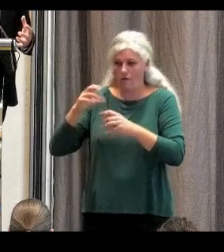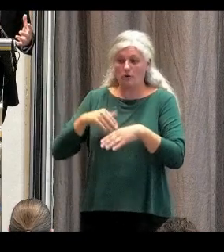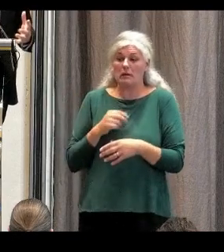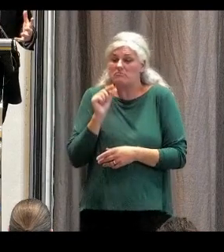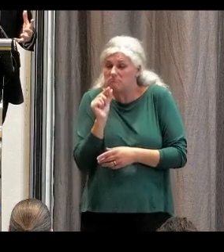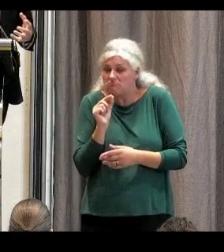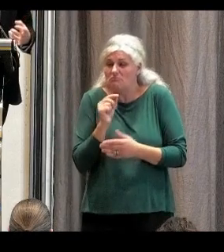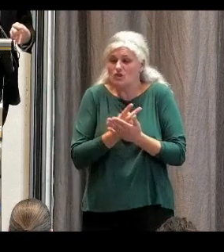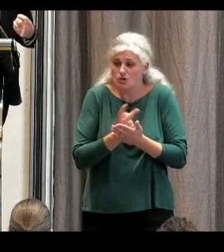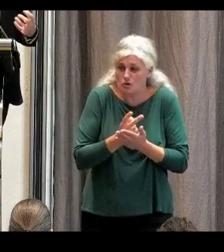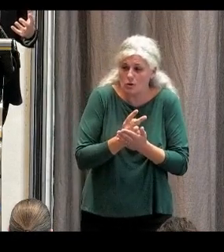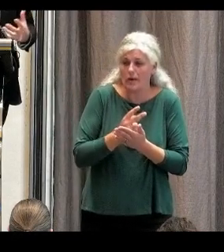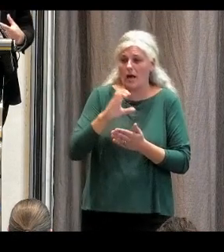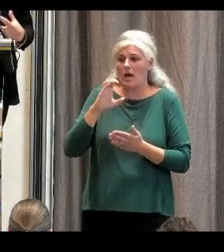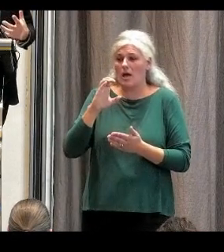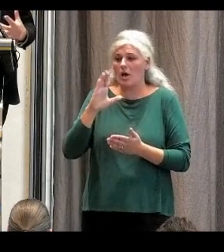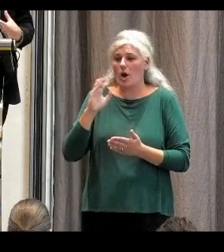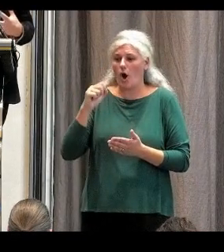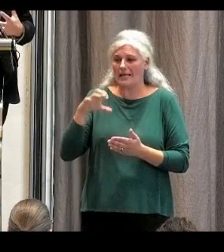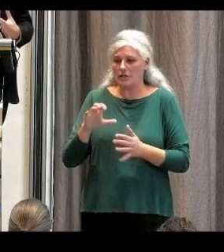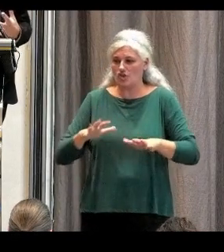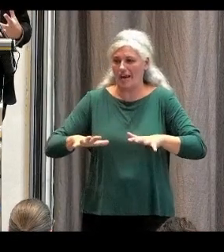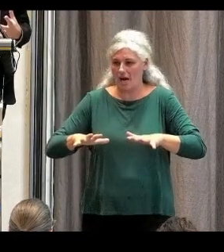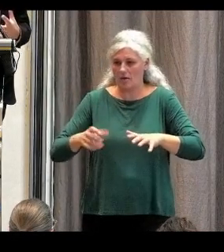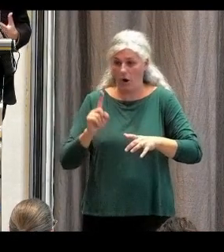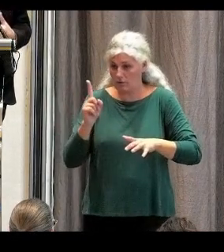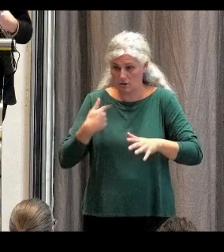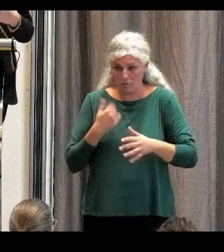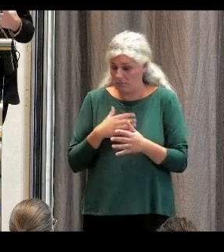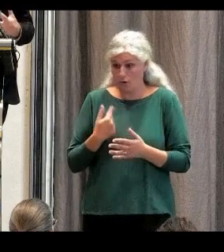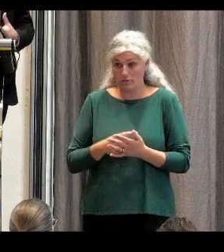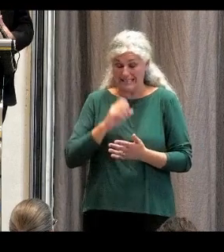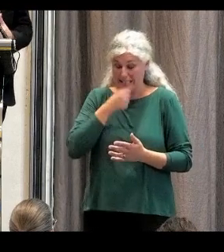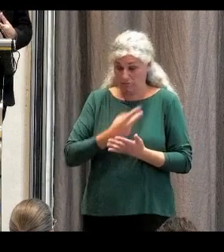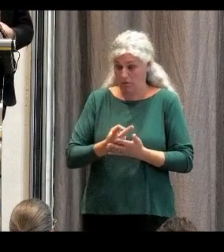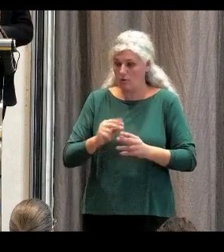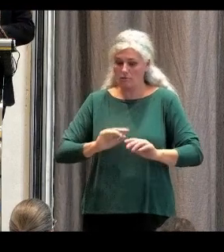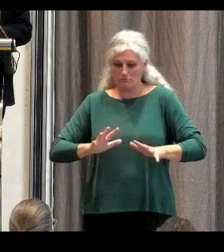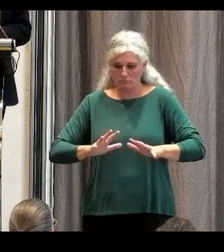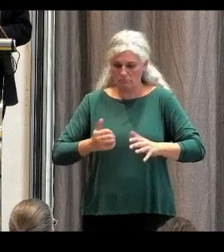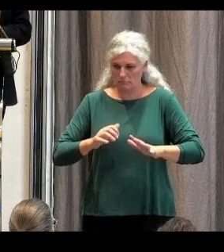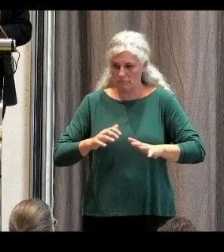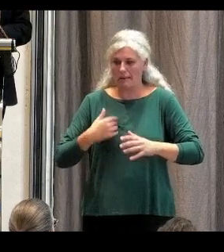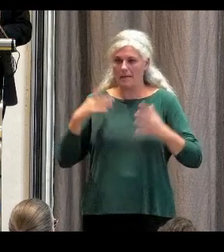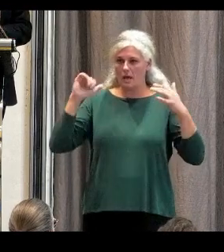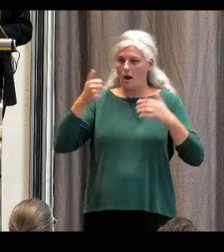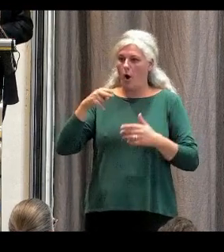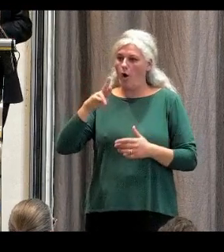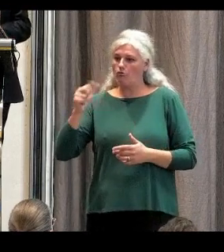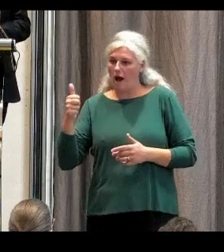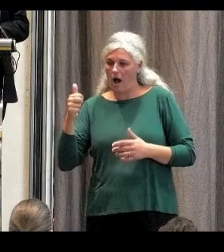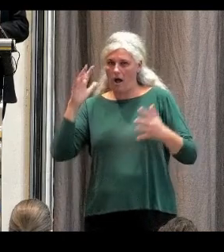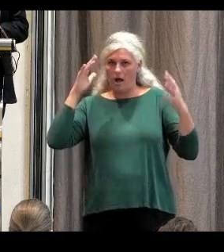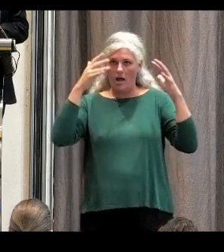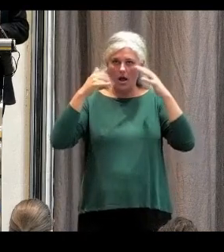maybe myoclonic jerks or other minor seizures, or auras, to give us a clue that the person might